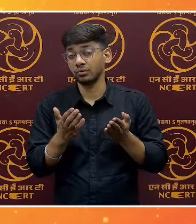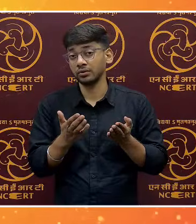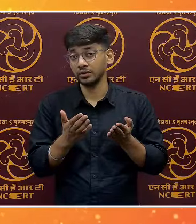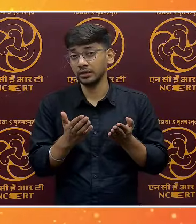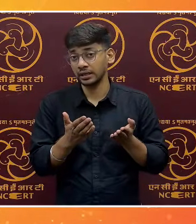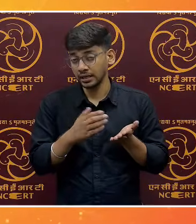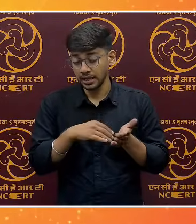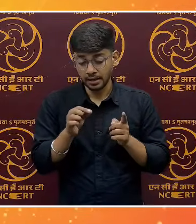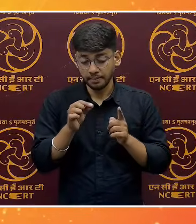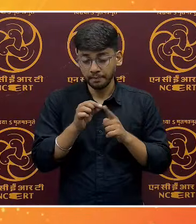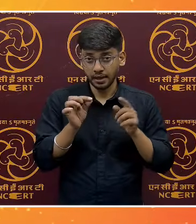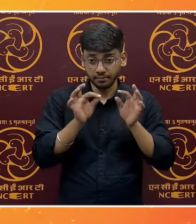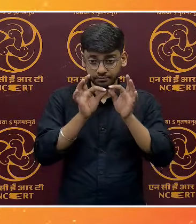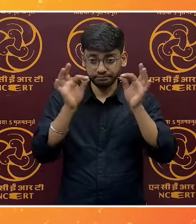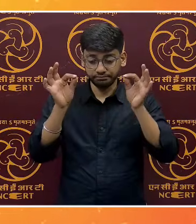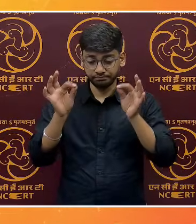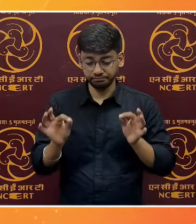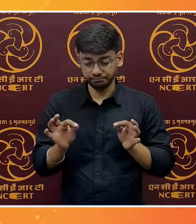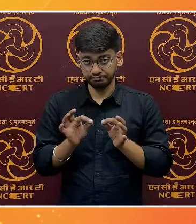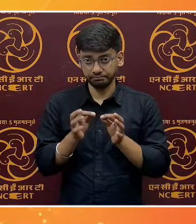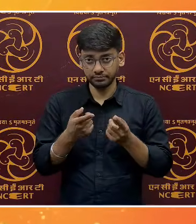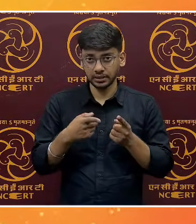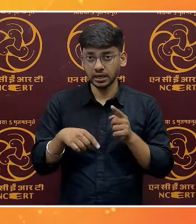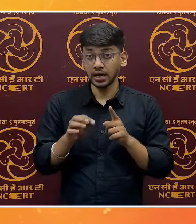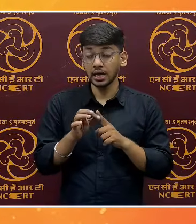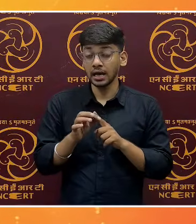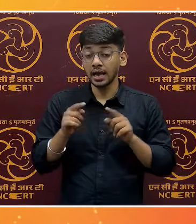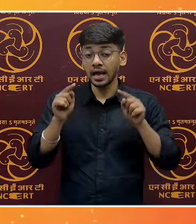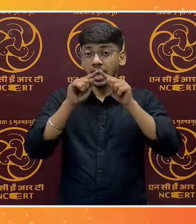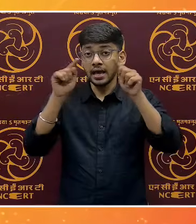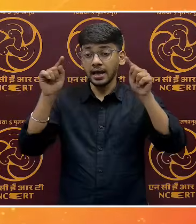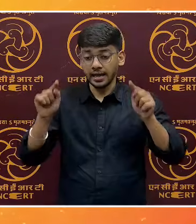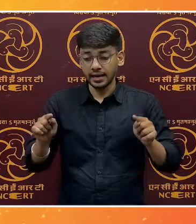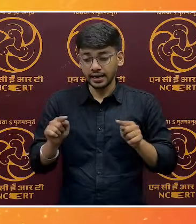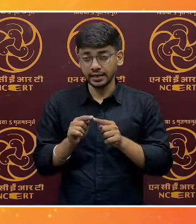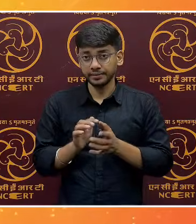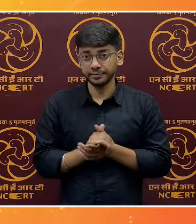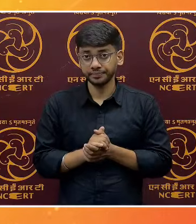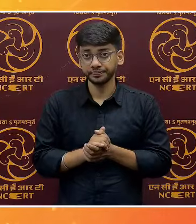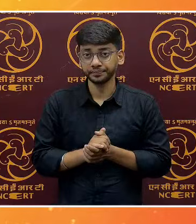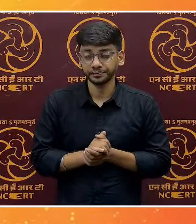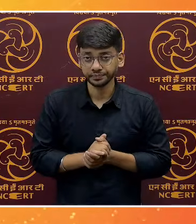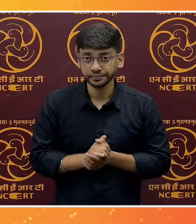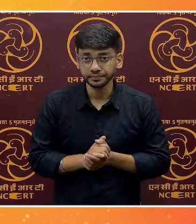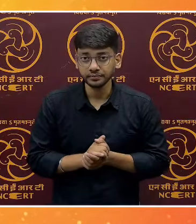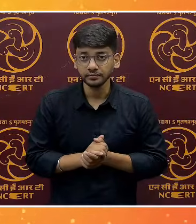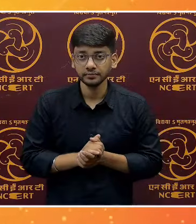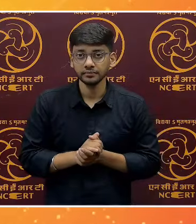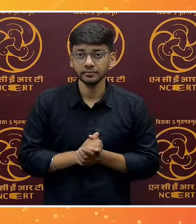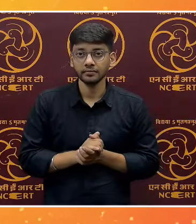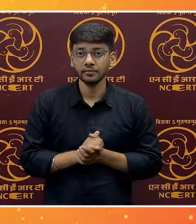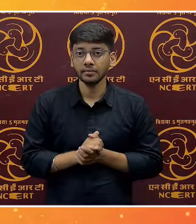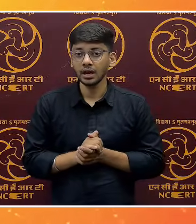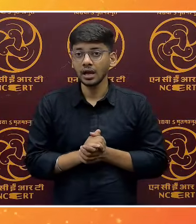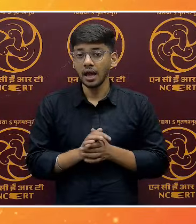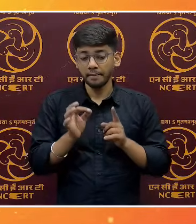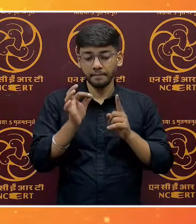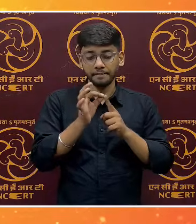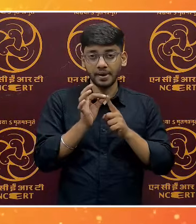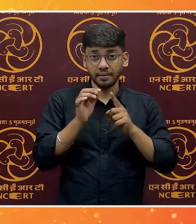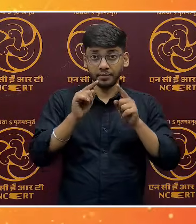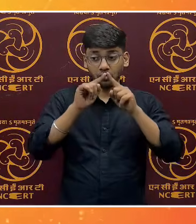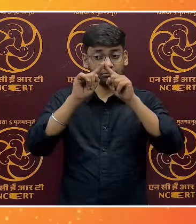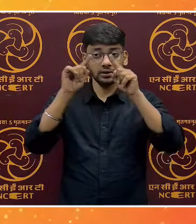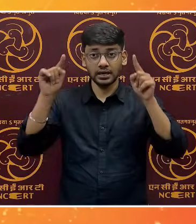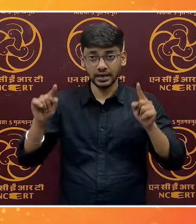is the parameter and parameter of the parameter part and parameter of rectangle, and this is the